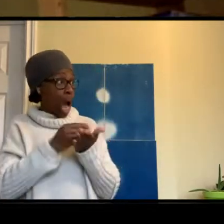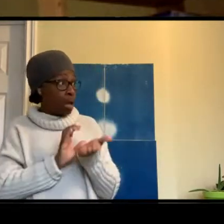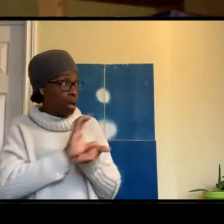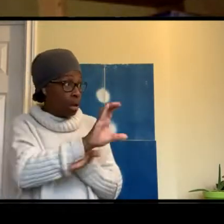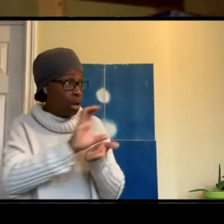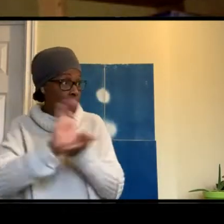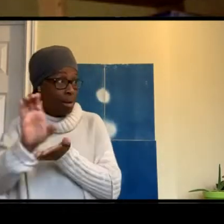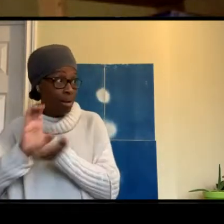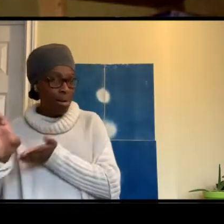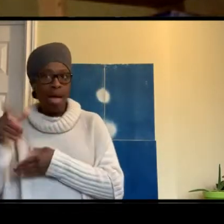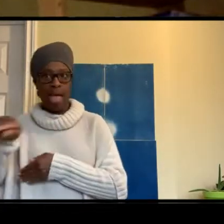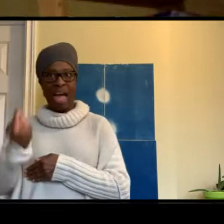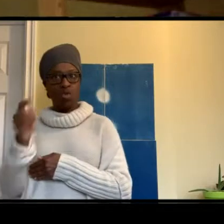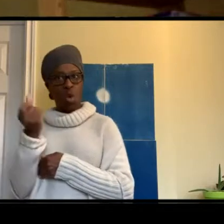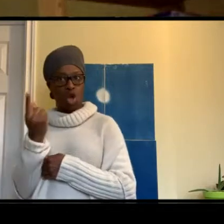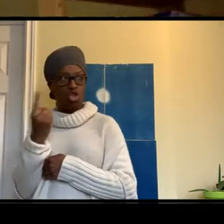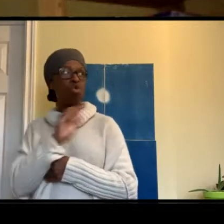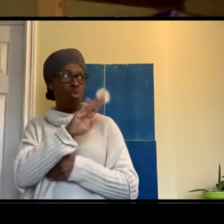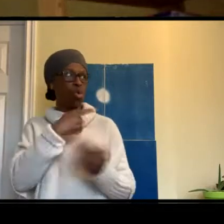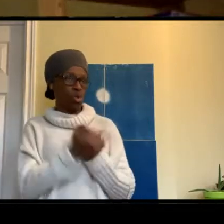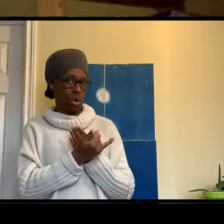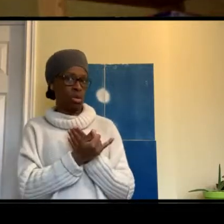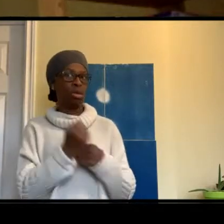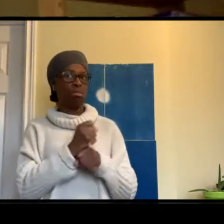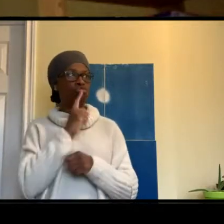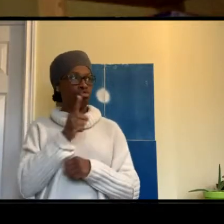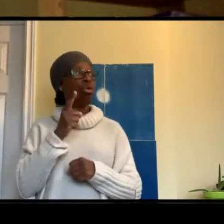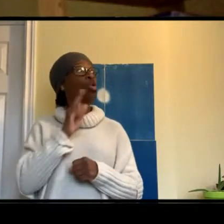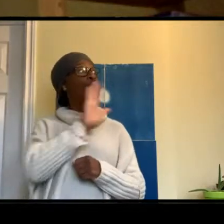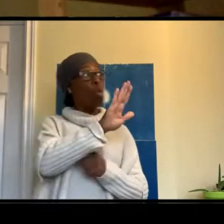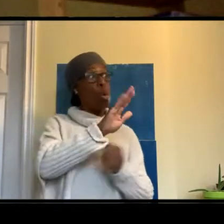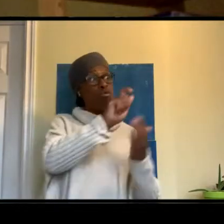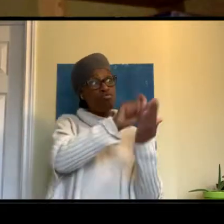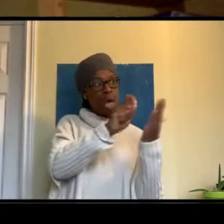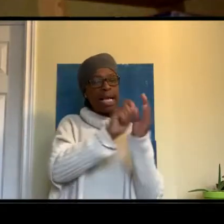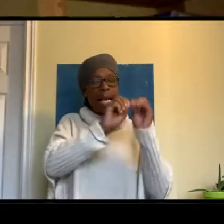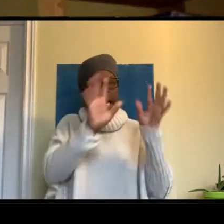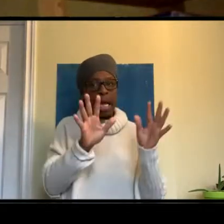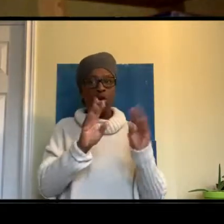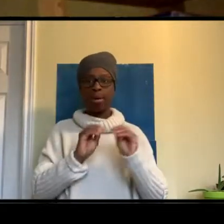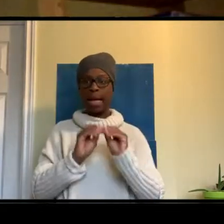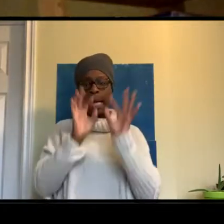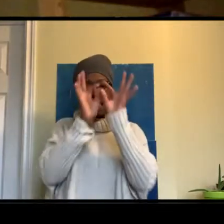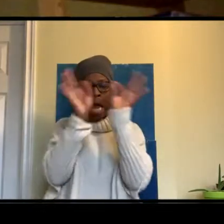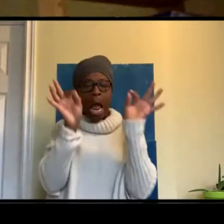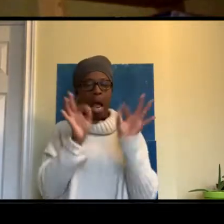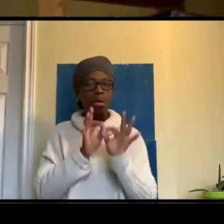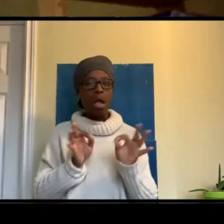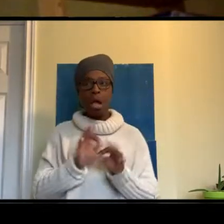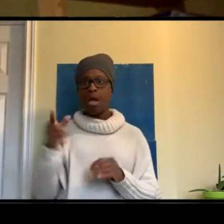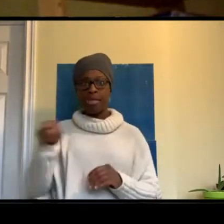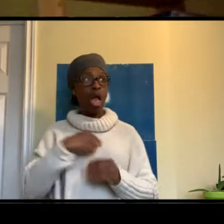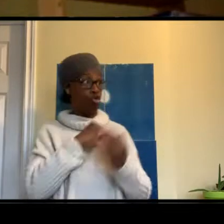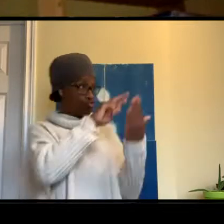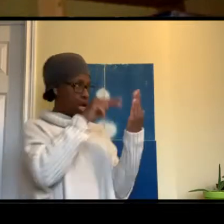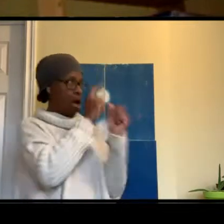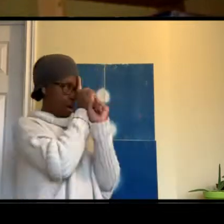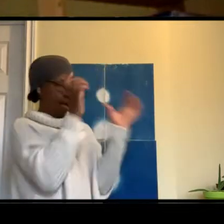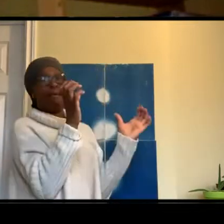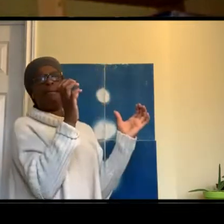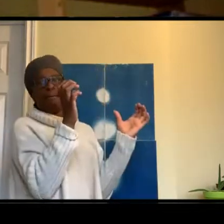of people, and you want to get that same reaction out of them. So trying to put that into your writing and into